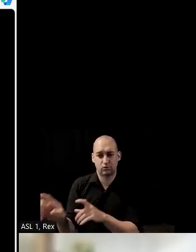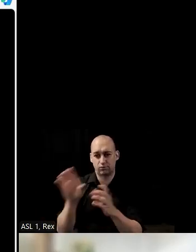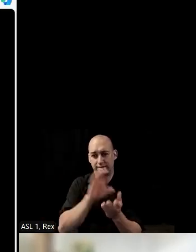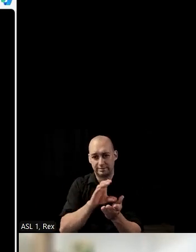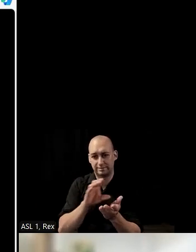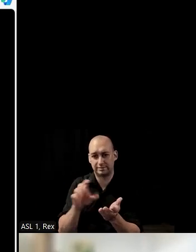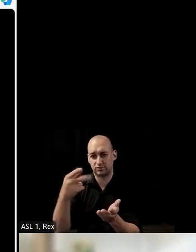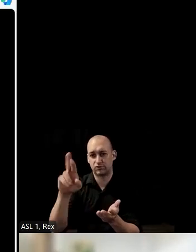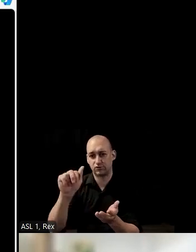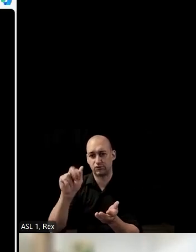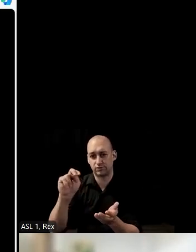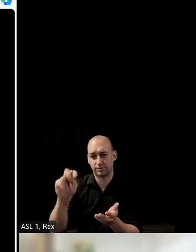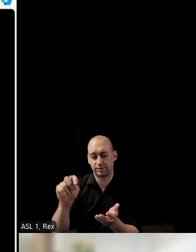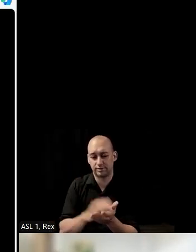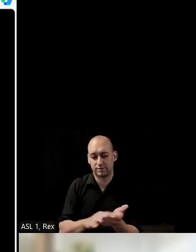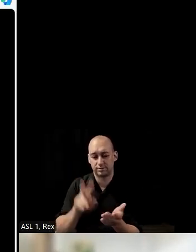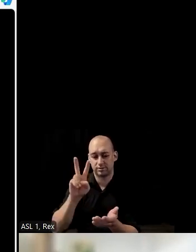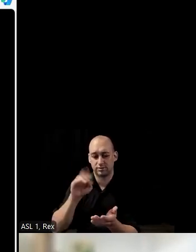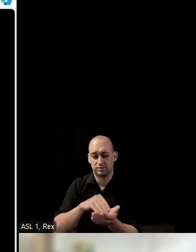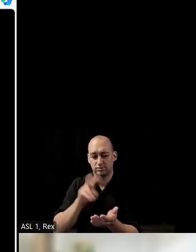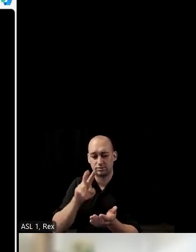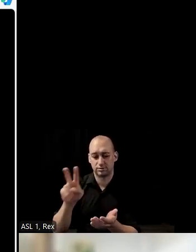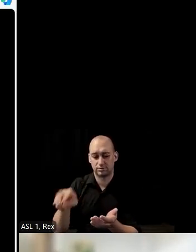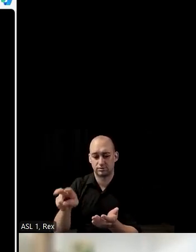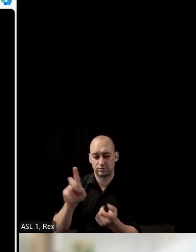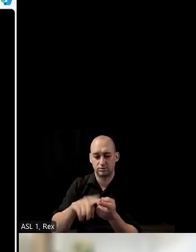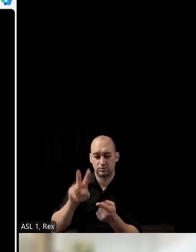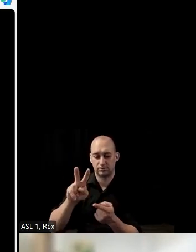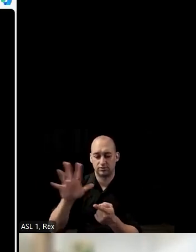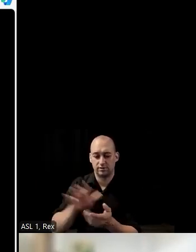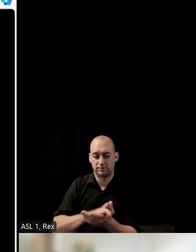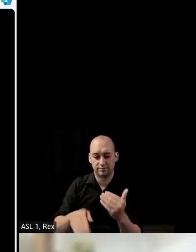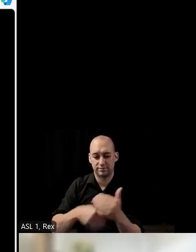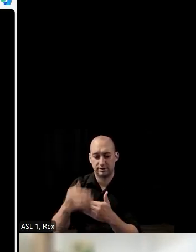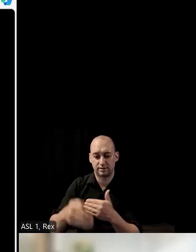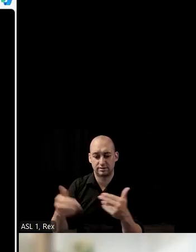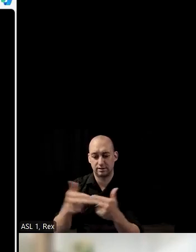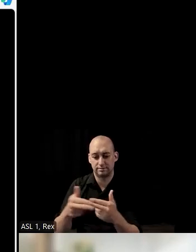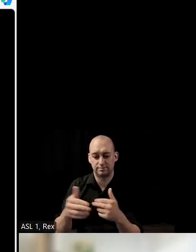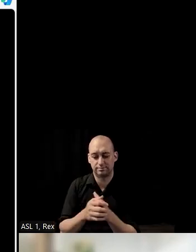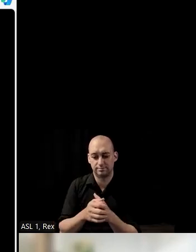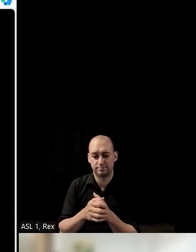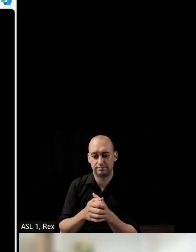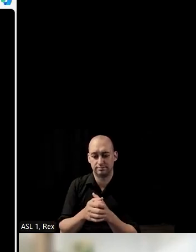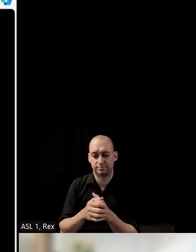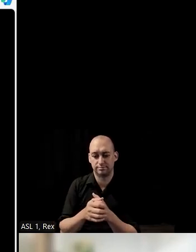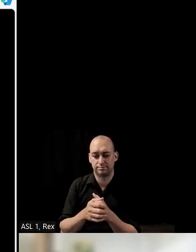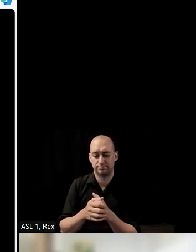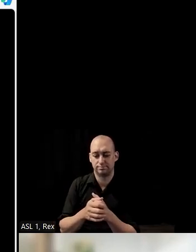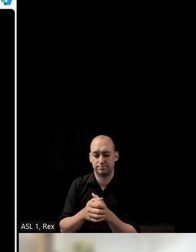from 2022 to 2025. Go ahead and go to the next slide.